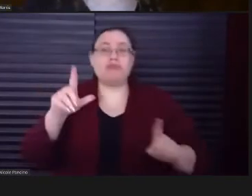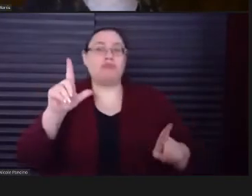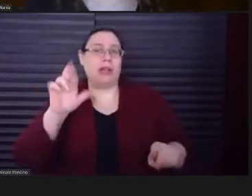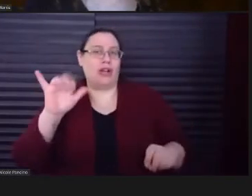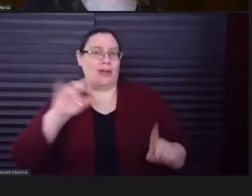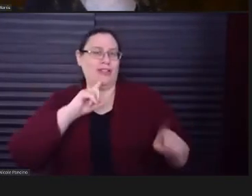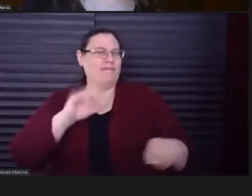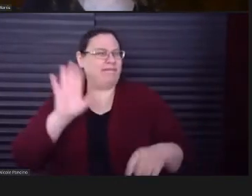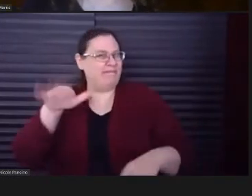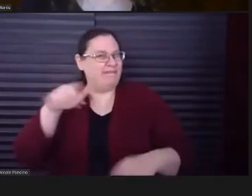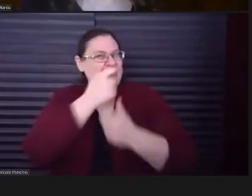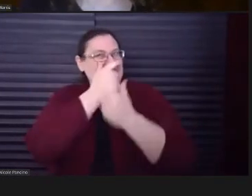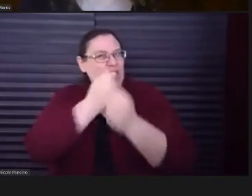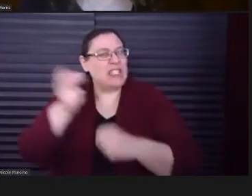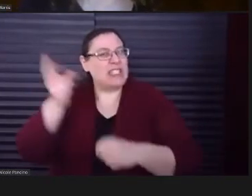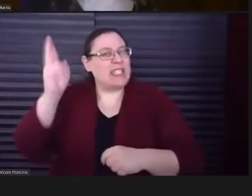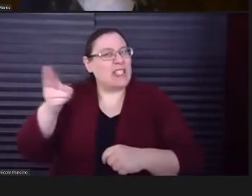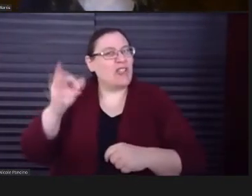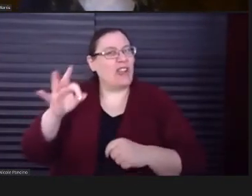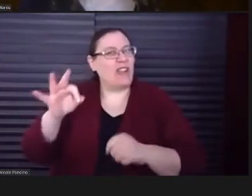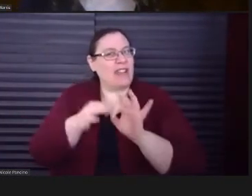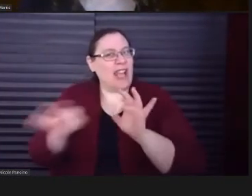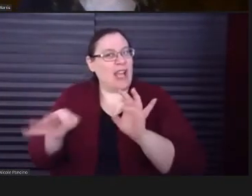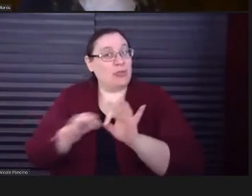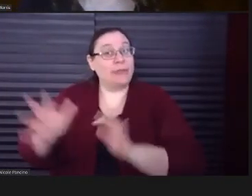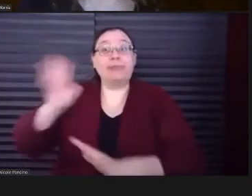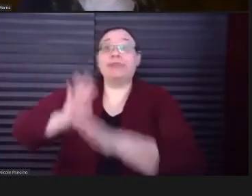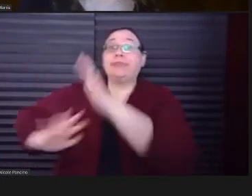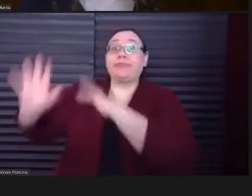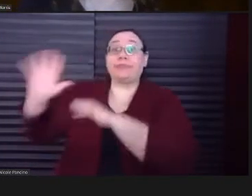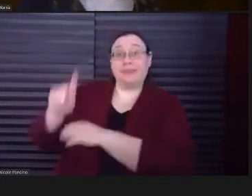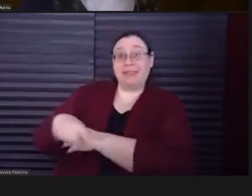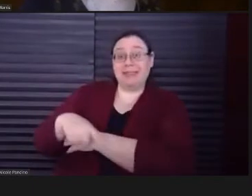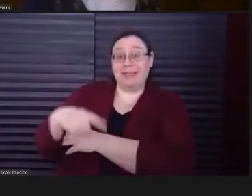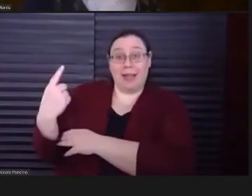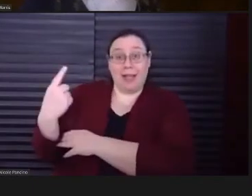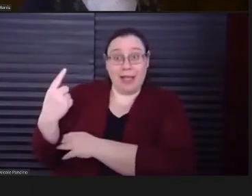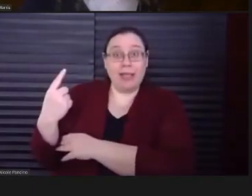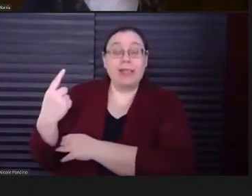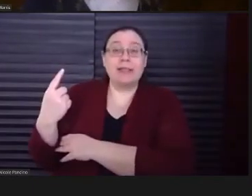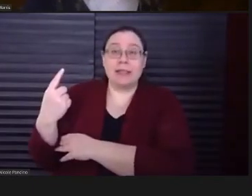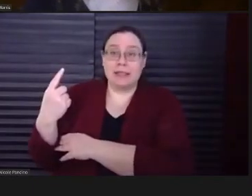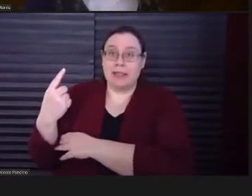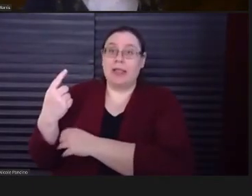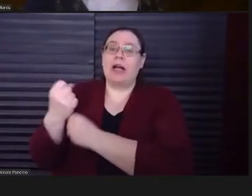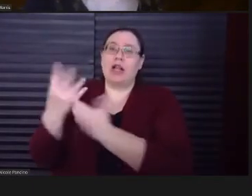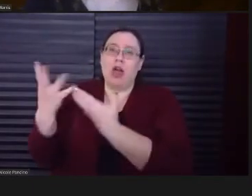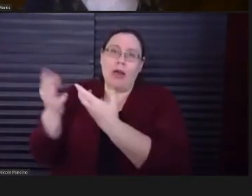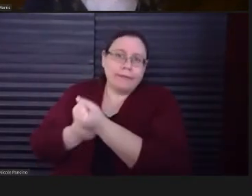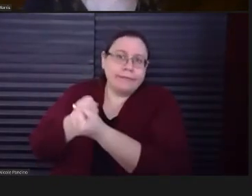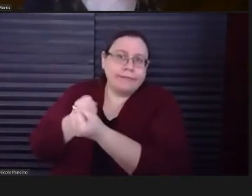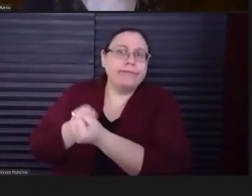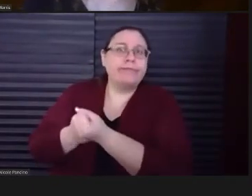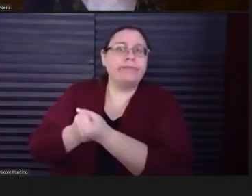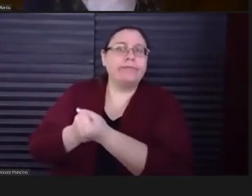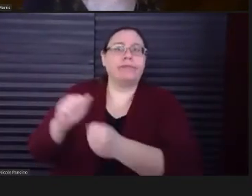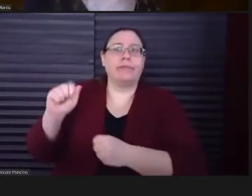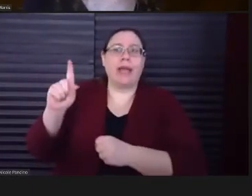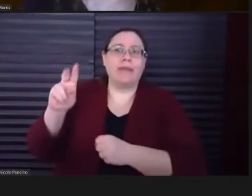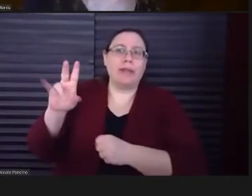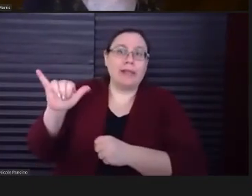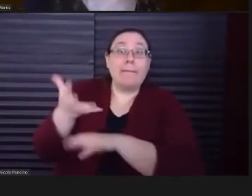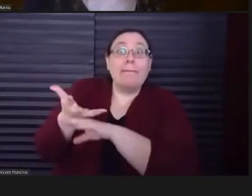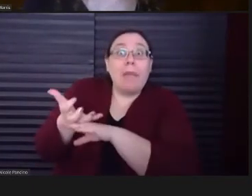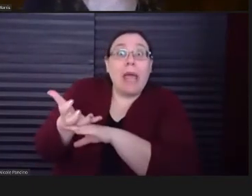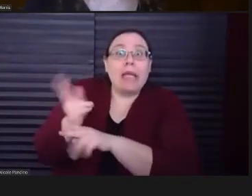that history of captioning. In the early days, it was a significant amount of advocacy, begging people to put